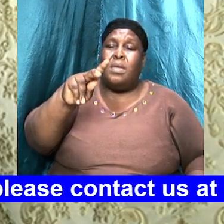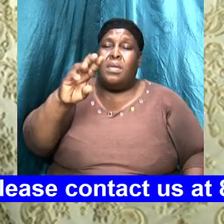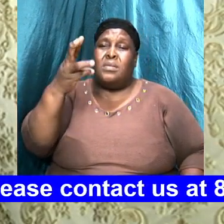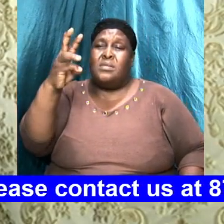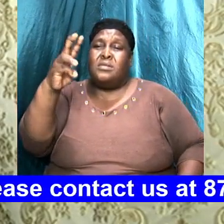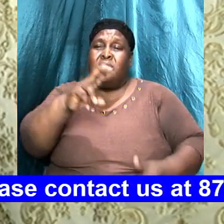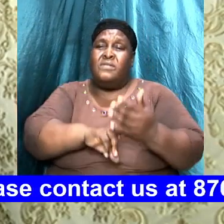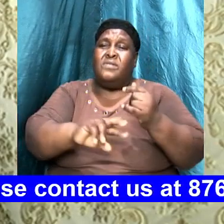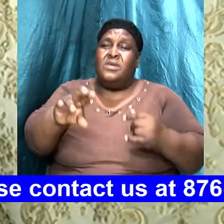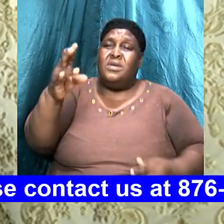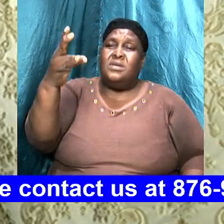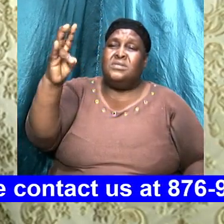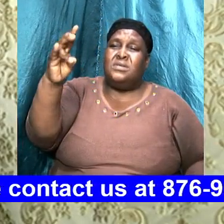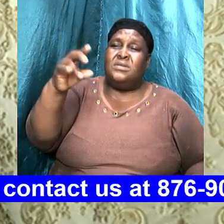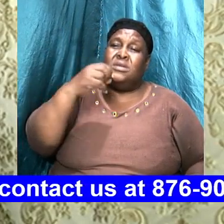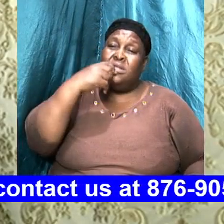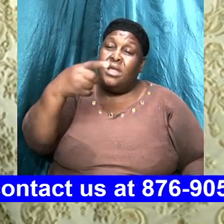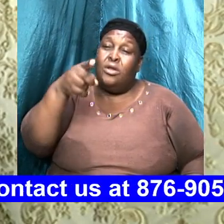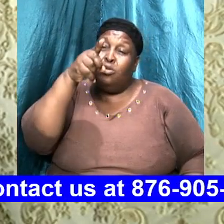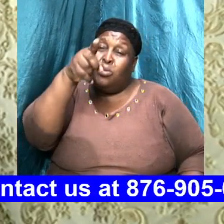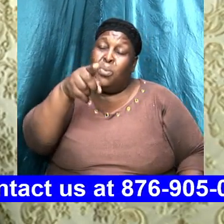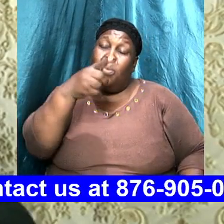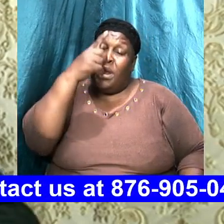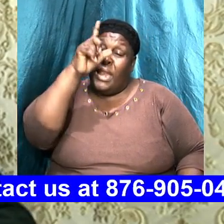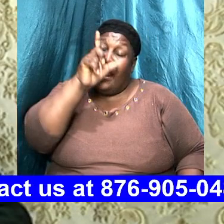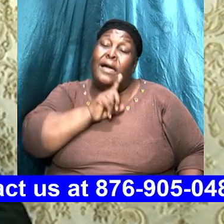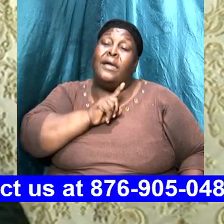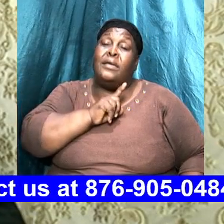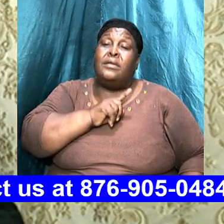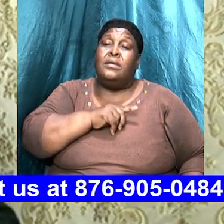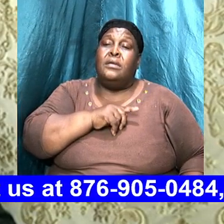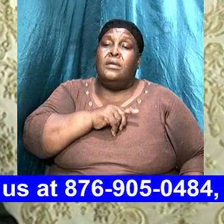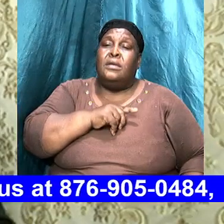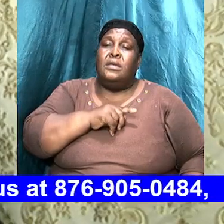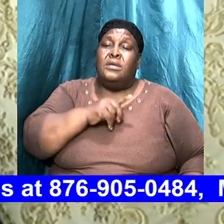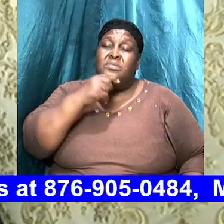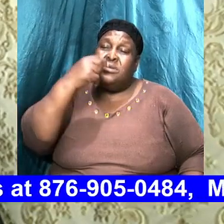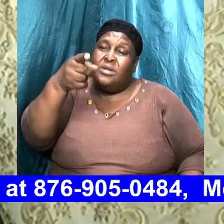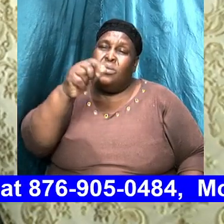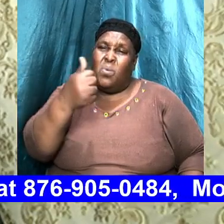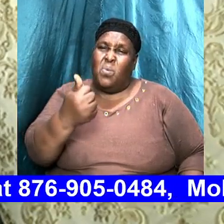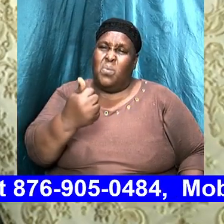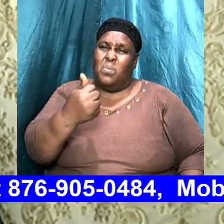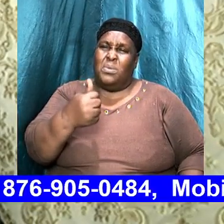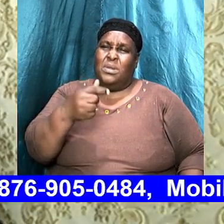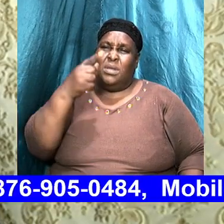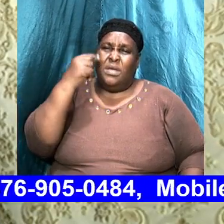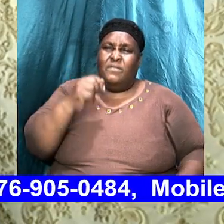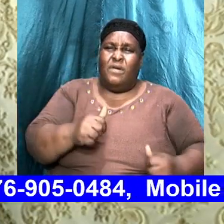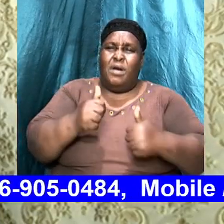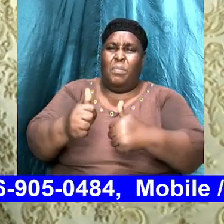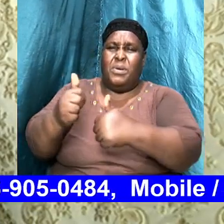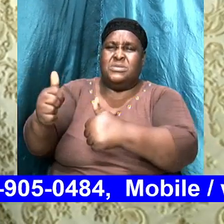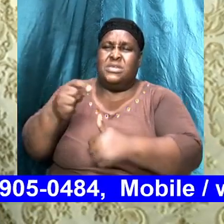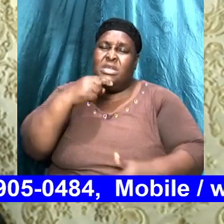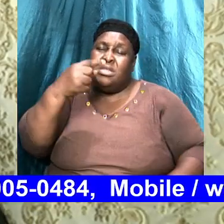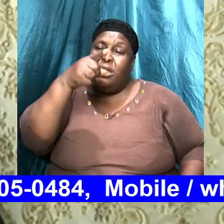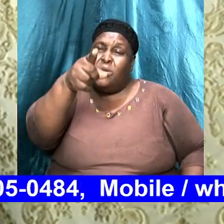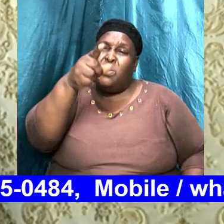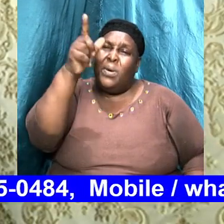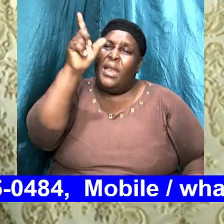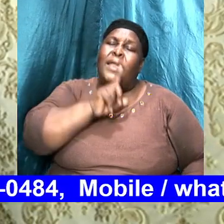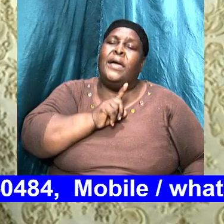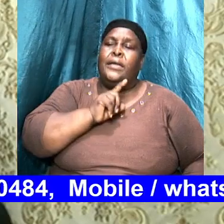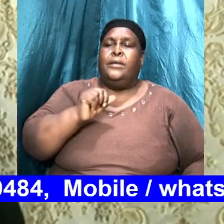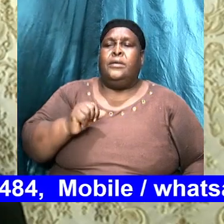look here they're telling you a lie if they tell you that it is only apostles they're telling you a lie if they